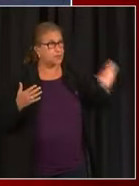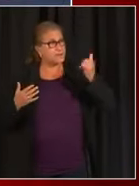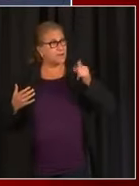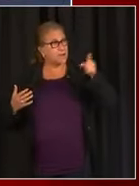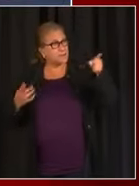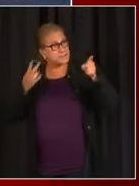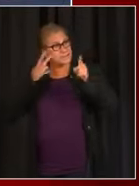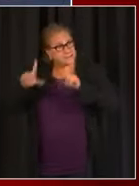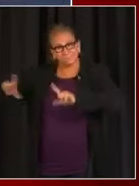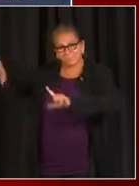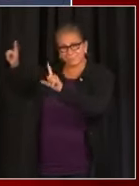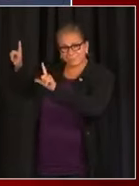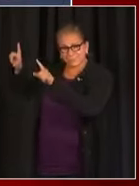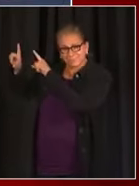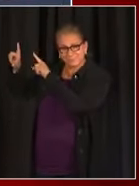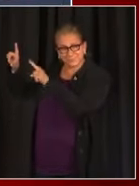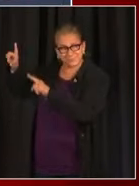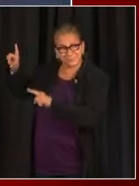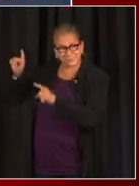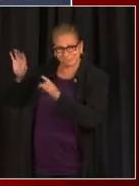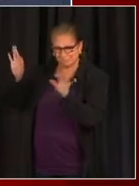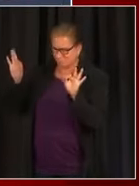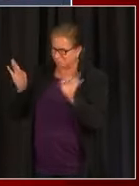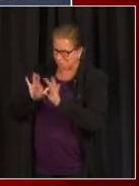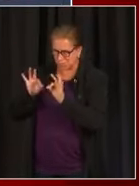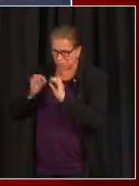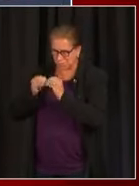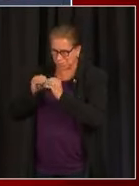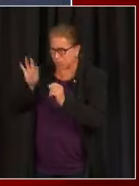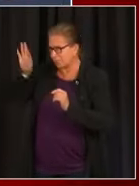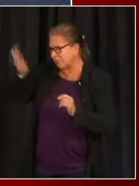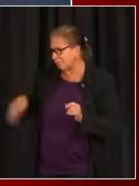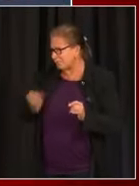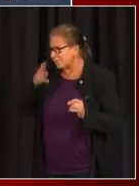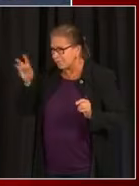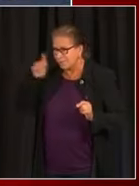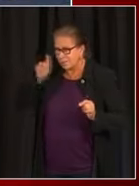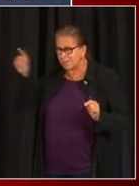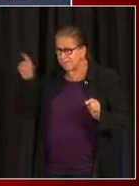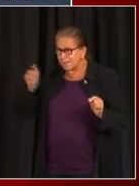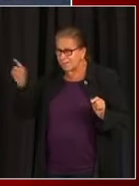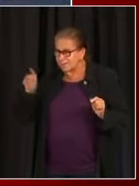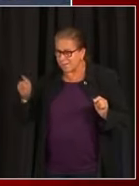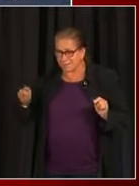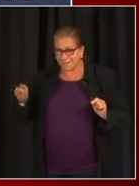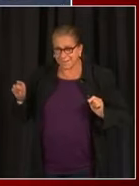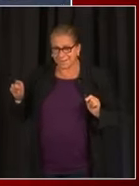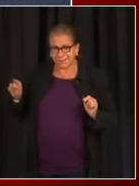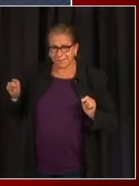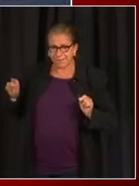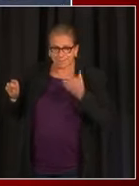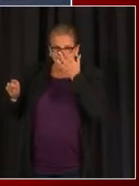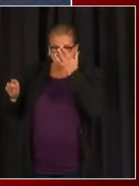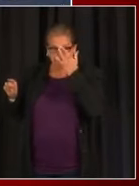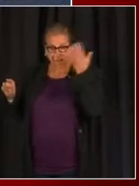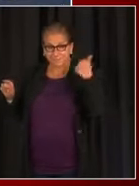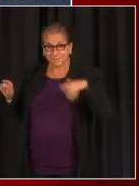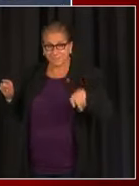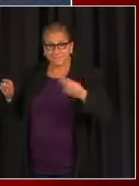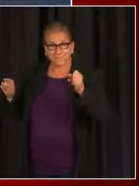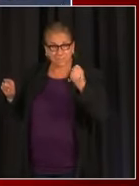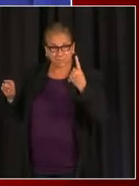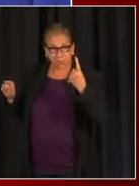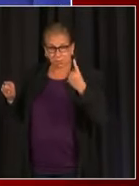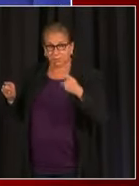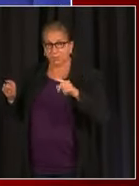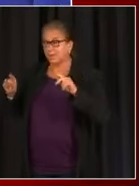metrics that we used in our decisions for reopening DC in terms of having a phase 1, phase 2, and phase 3.